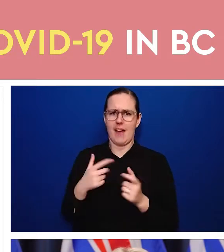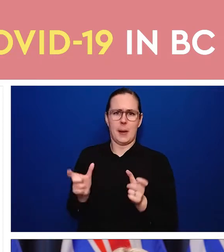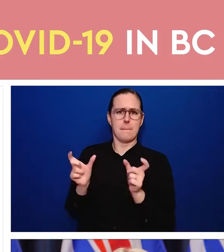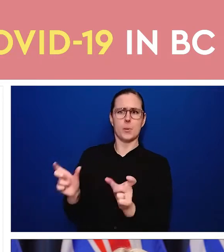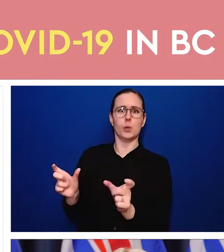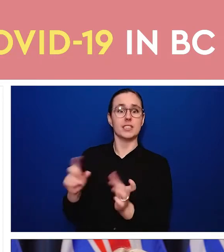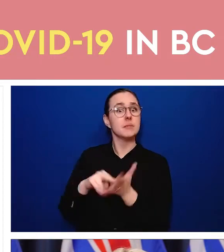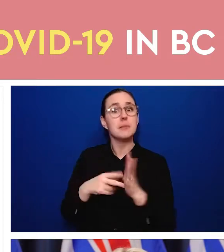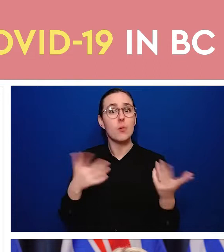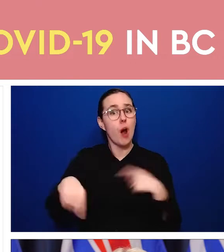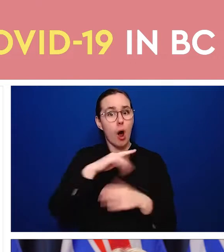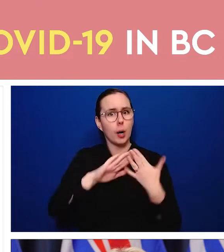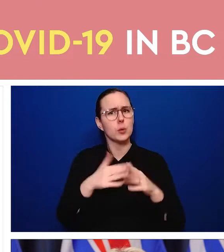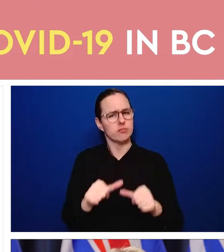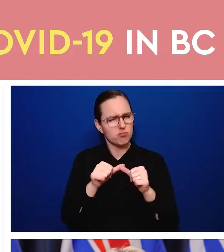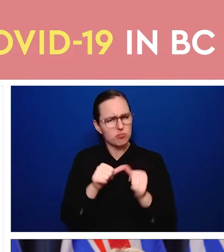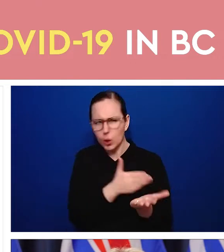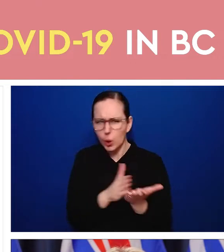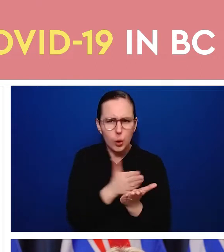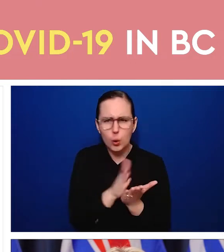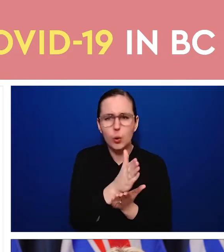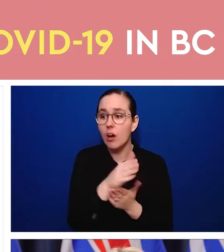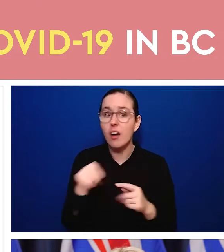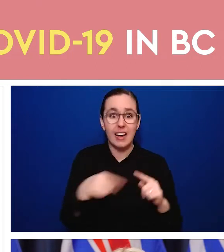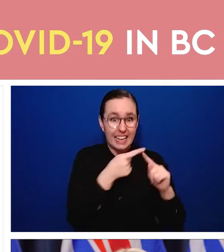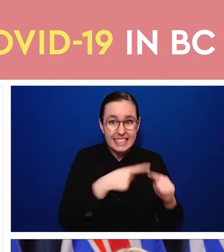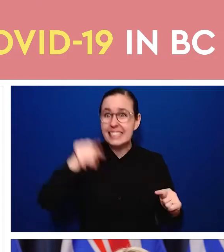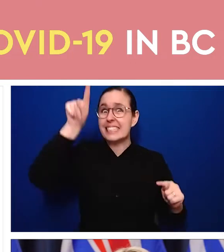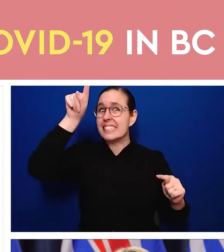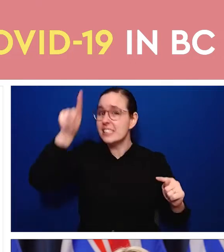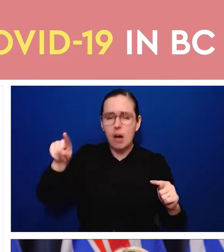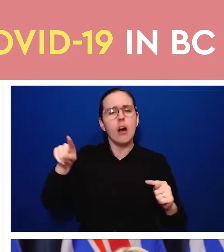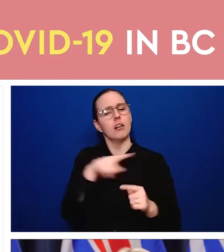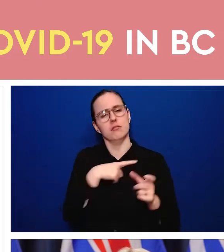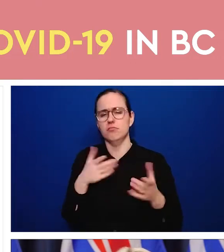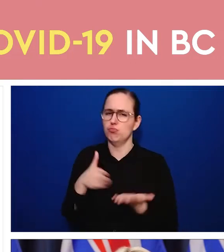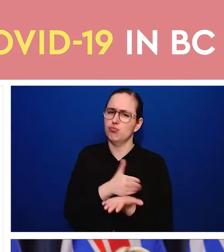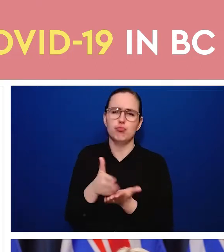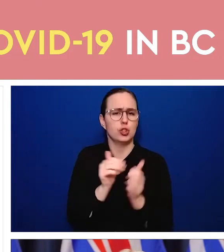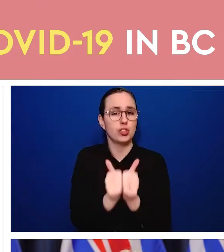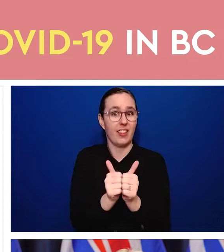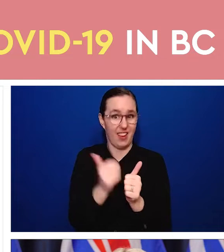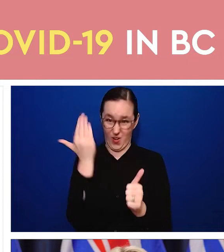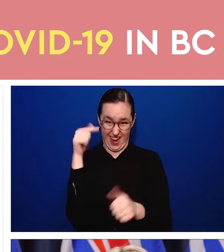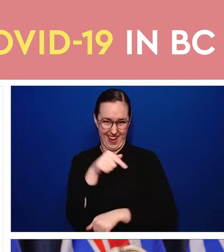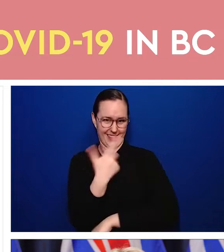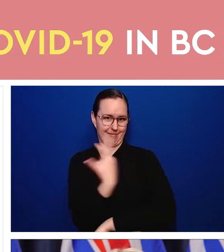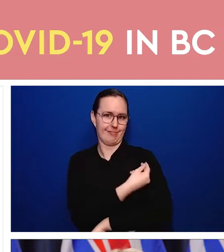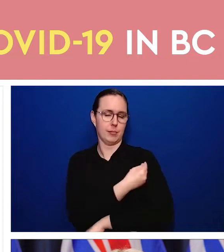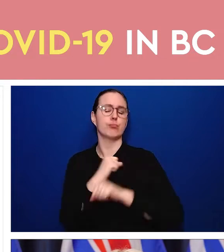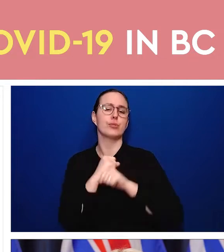the Omicron wave. It has protected so many people. And yes, the risk of infection